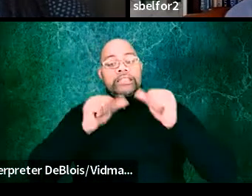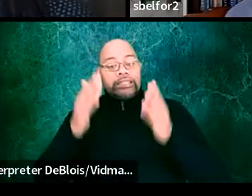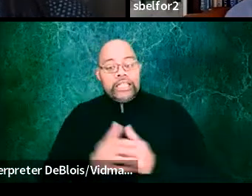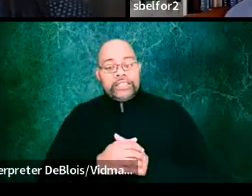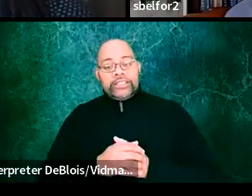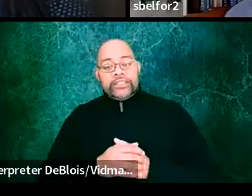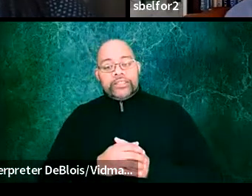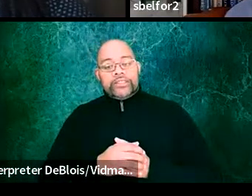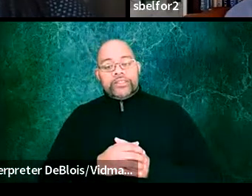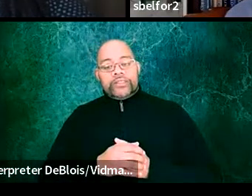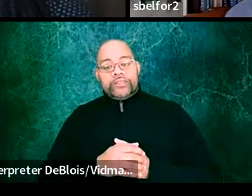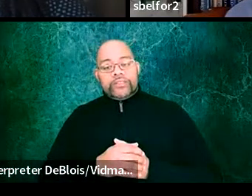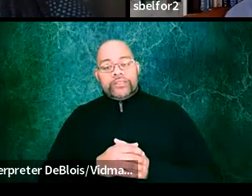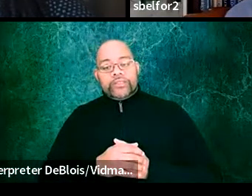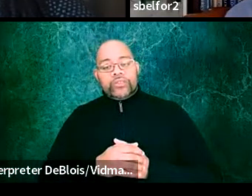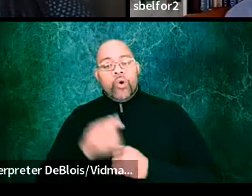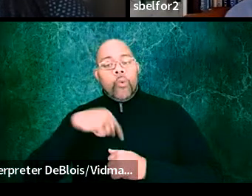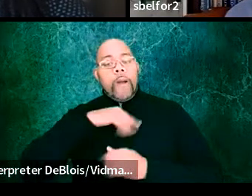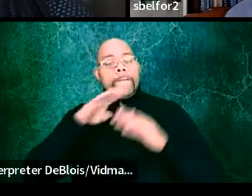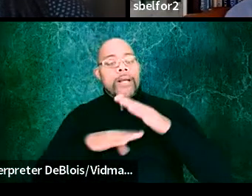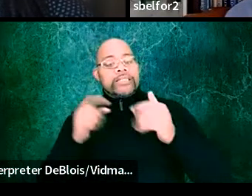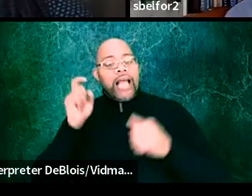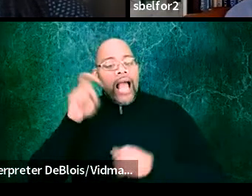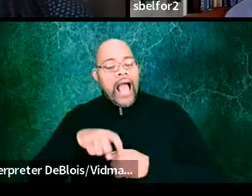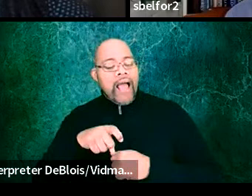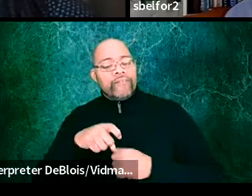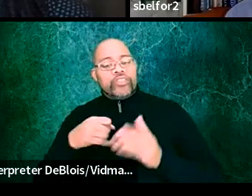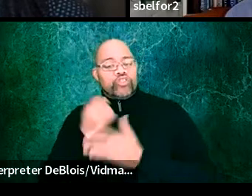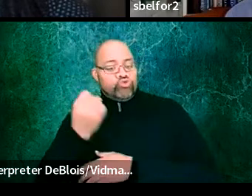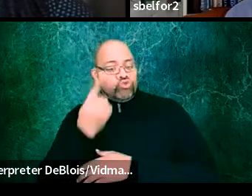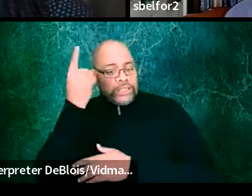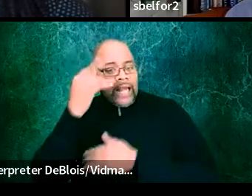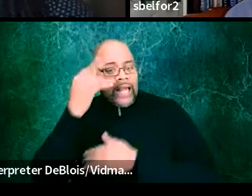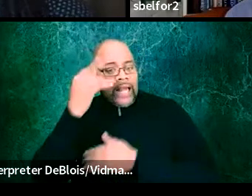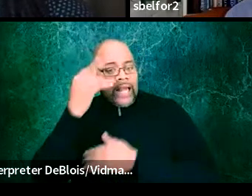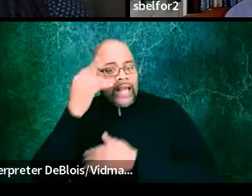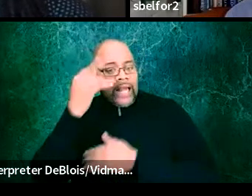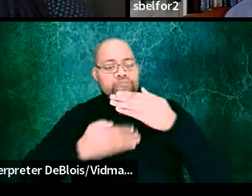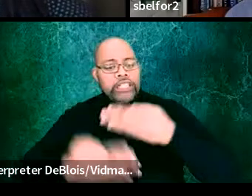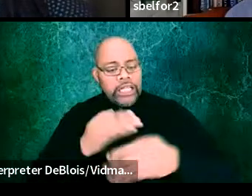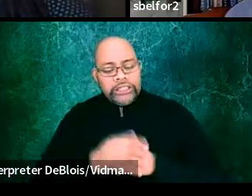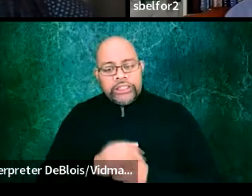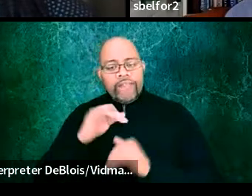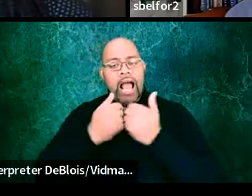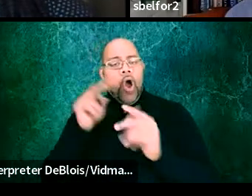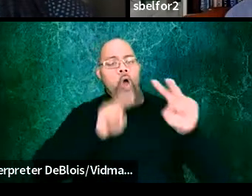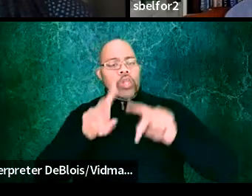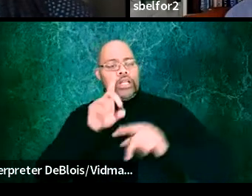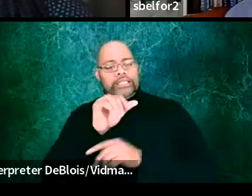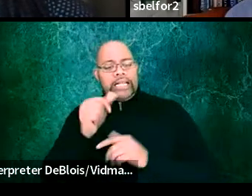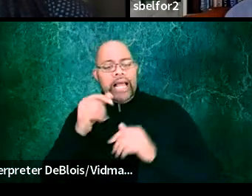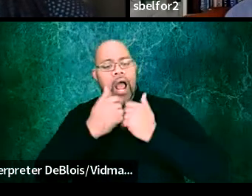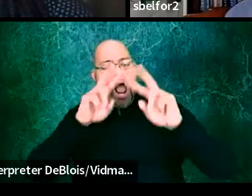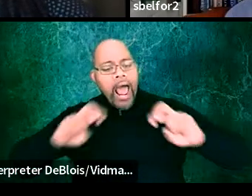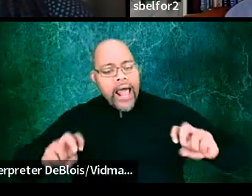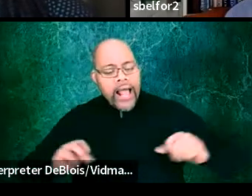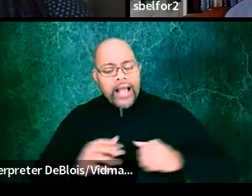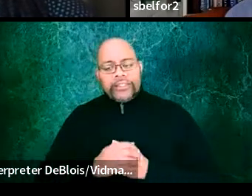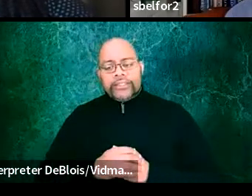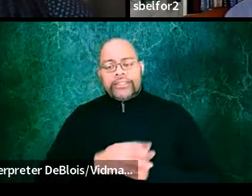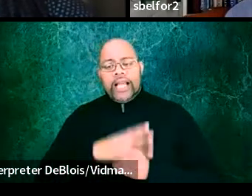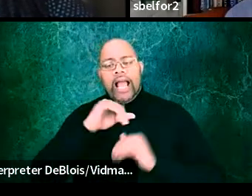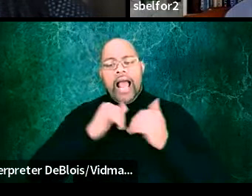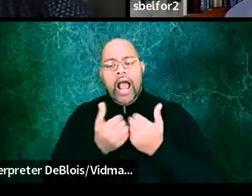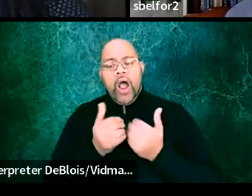scientists, we basically have to just understand the process of, how to look at the data, how to analyze it, and